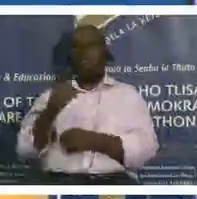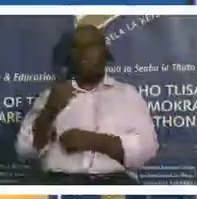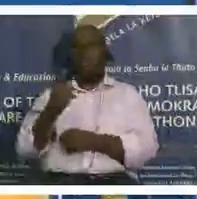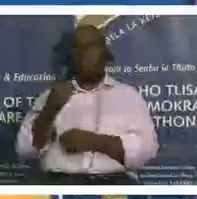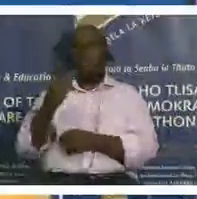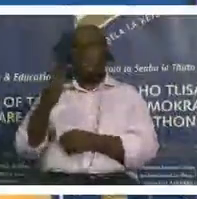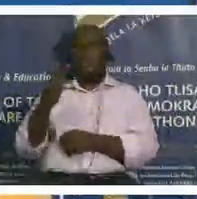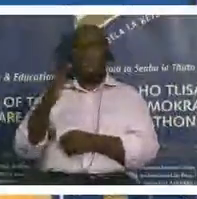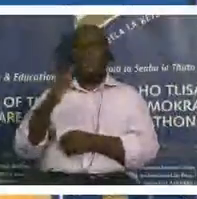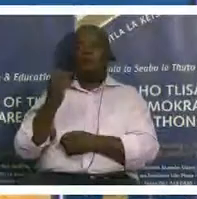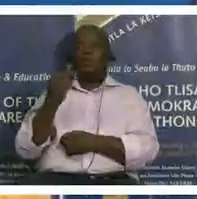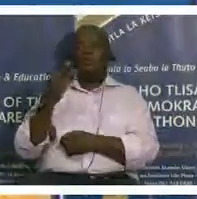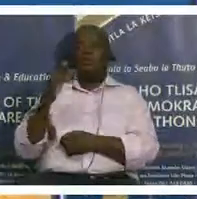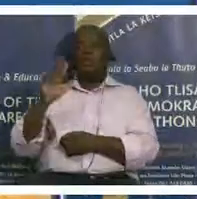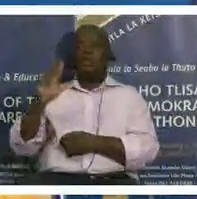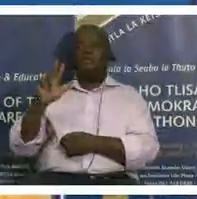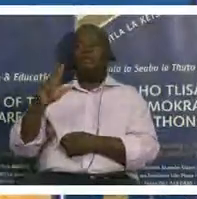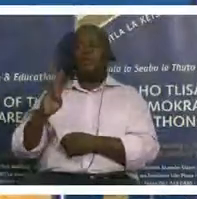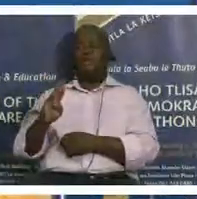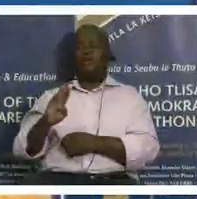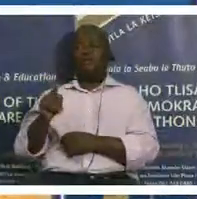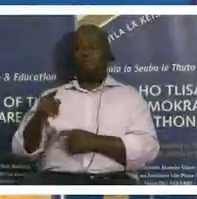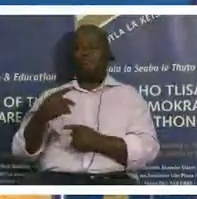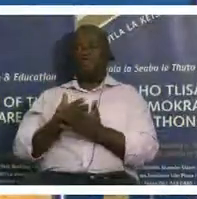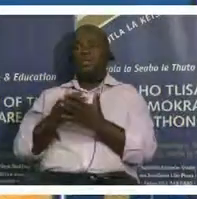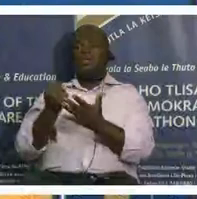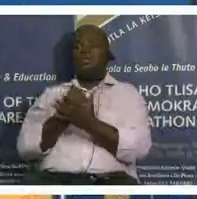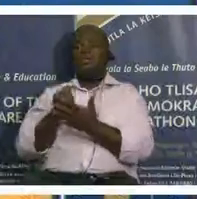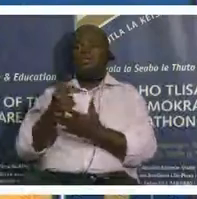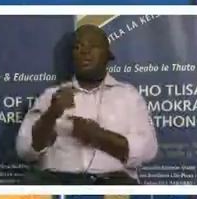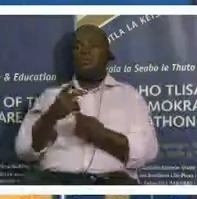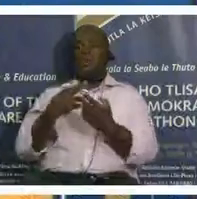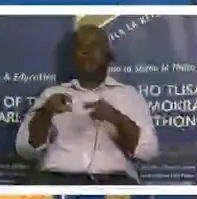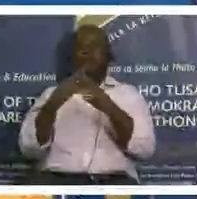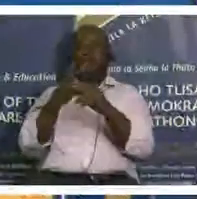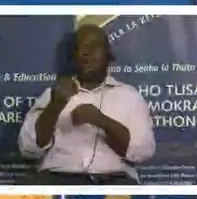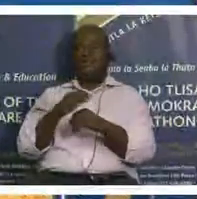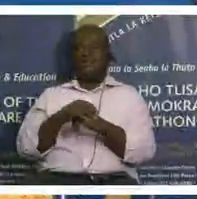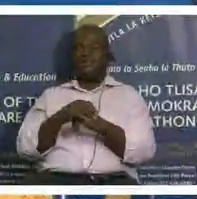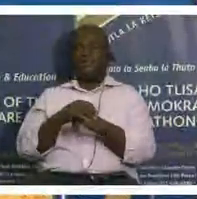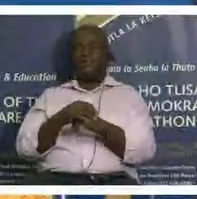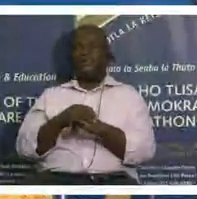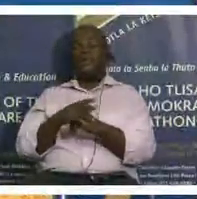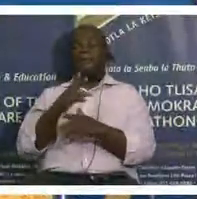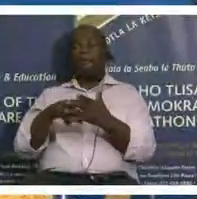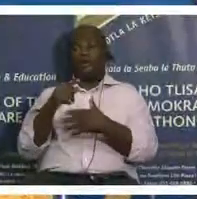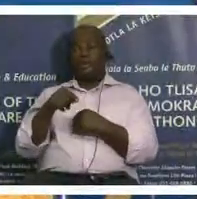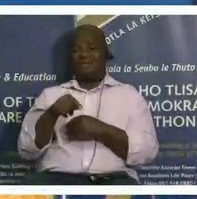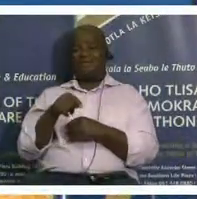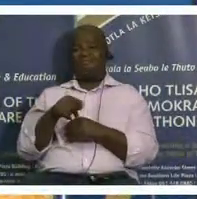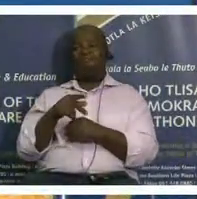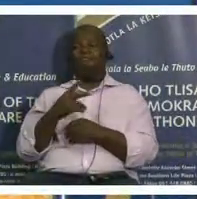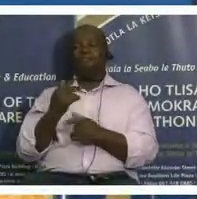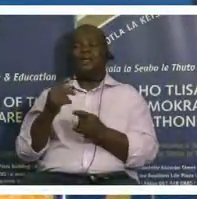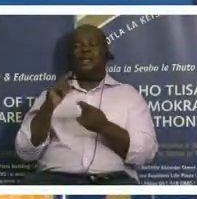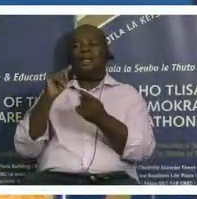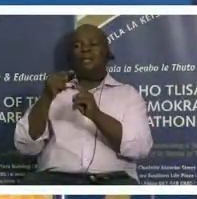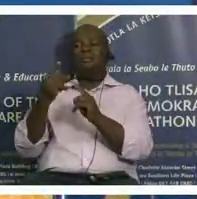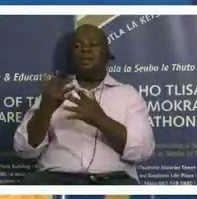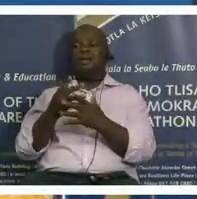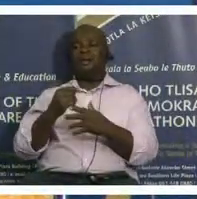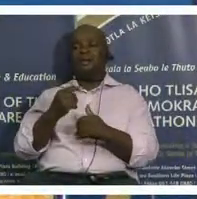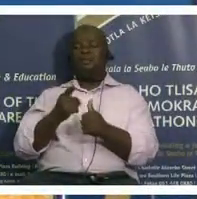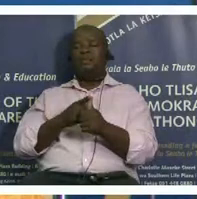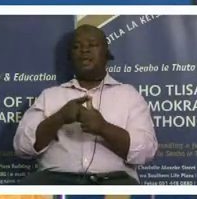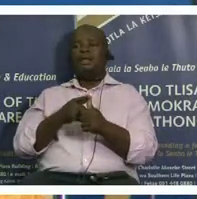billion rands that have been registered with Infrastructure South Africa. These projects are in the human